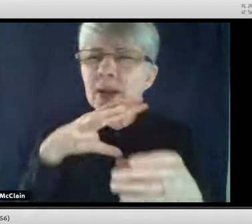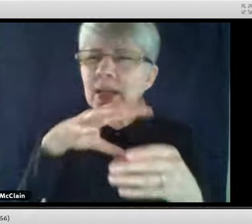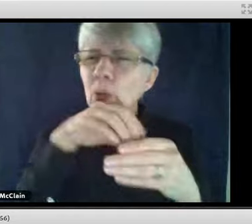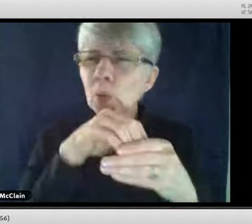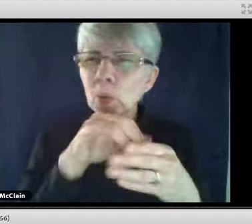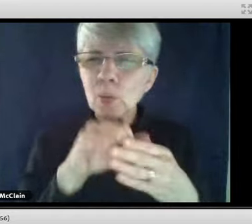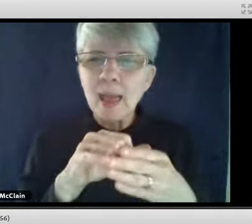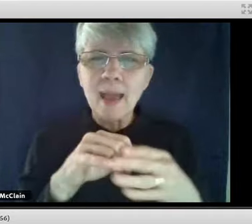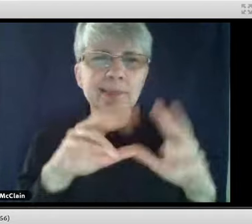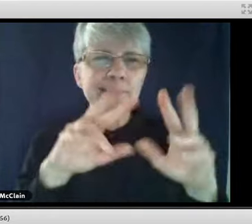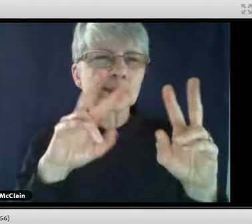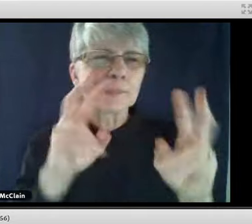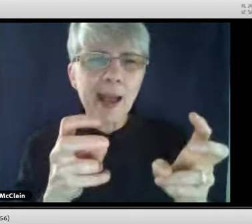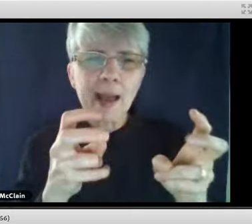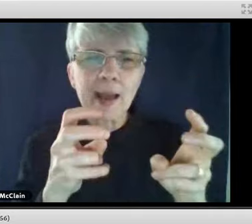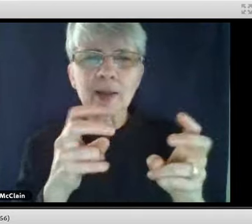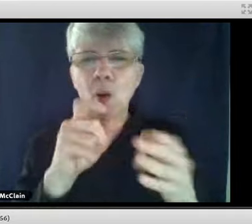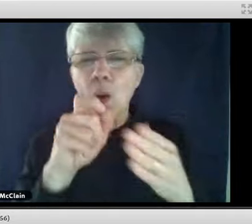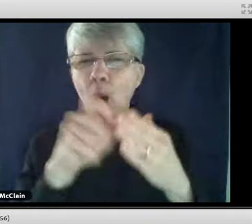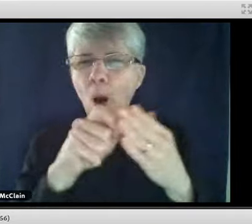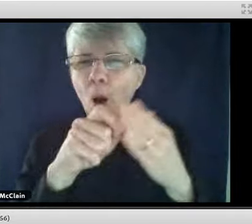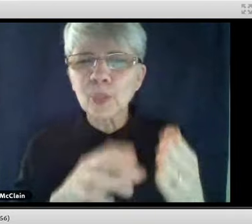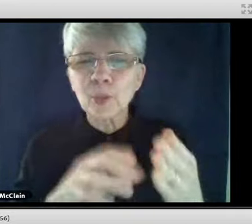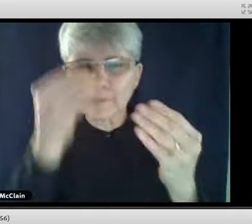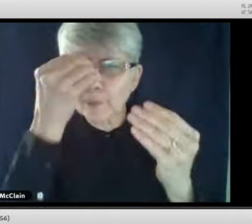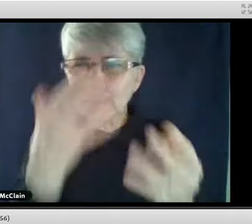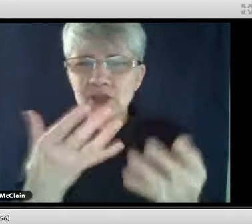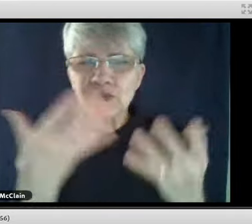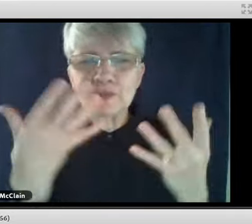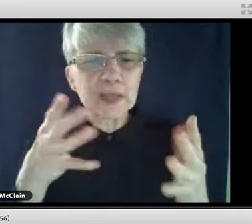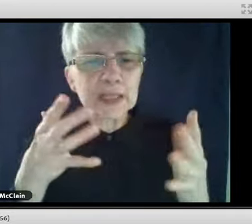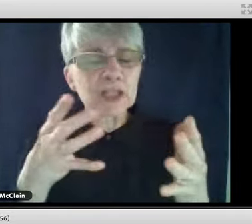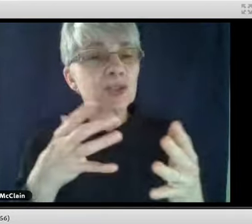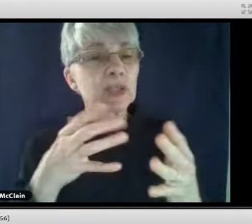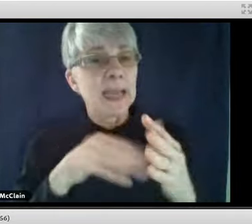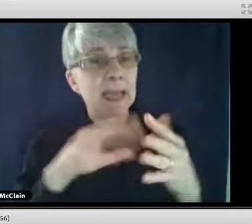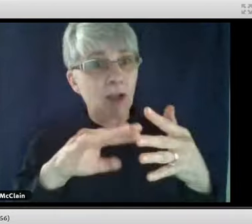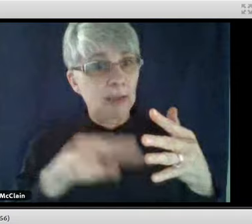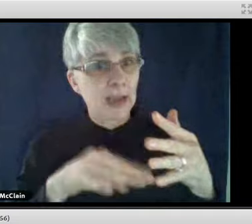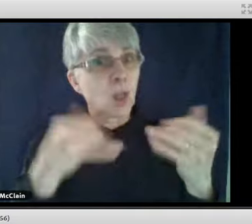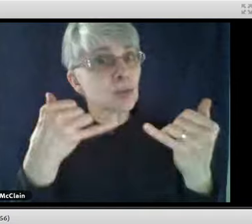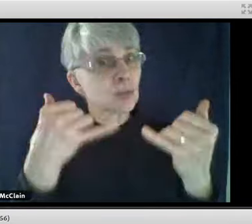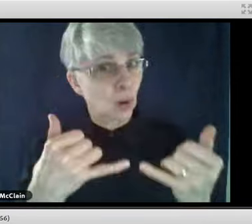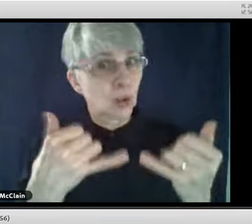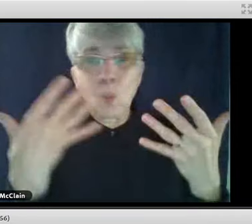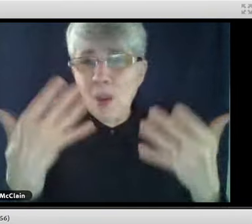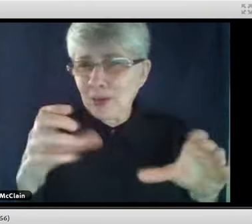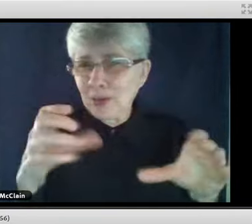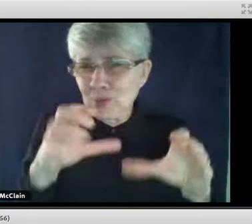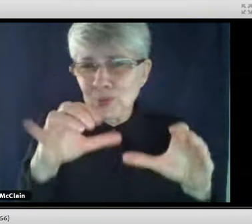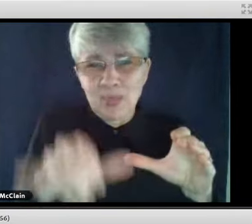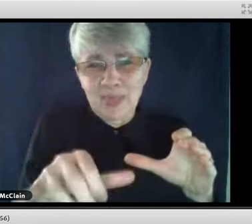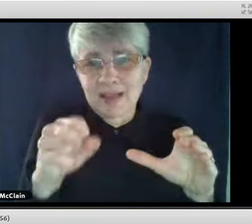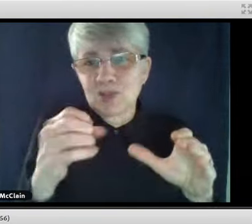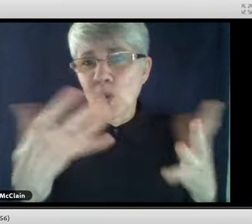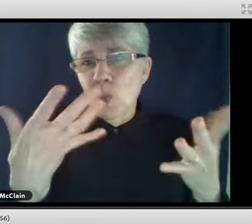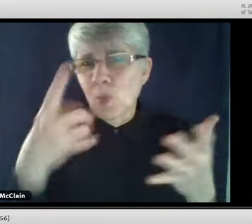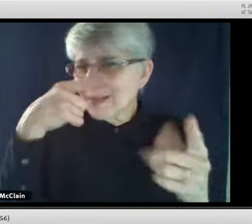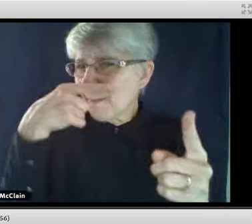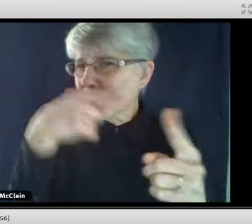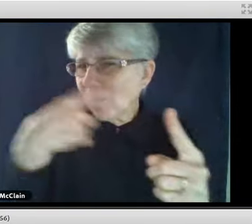include title and author information in our catalogs currently, right? We already do this. So what is the